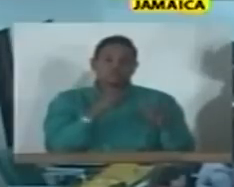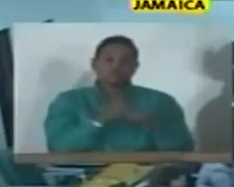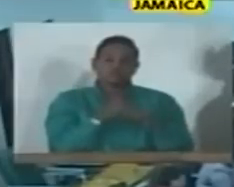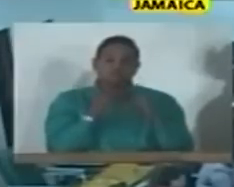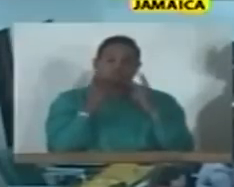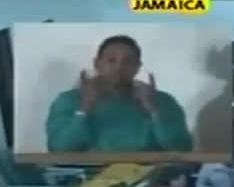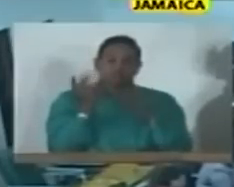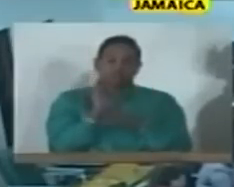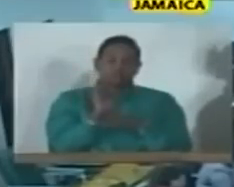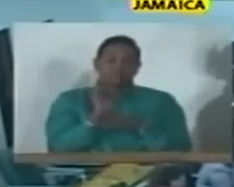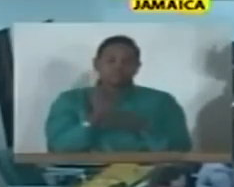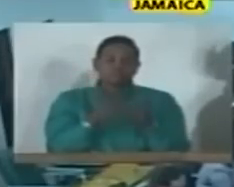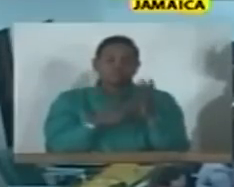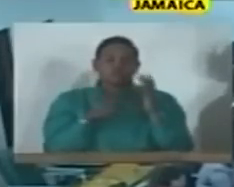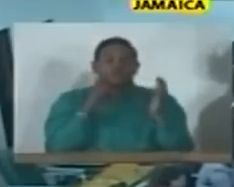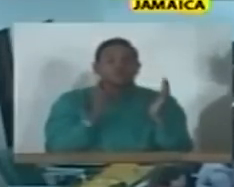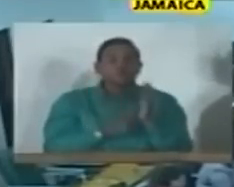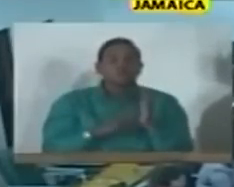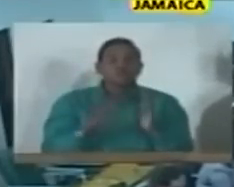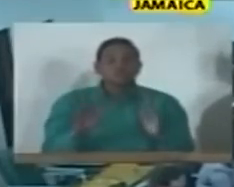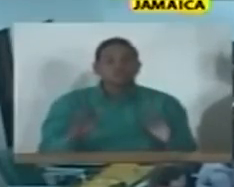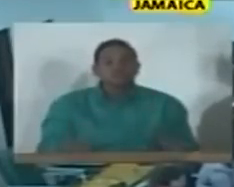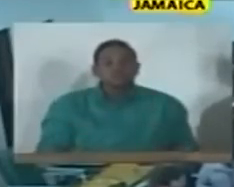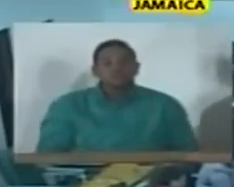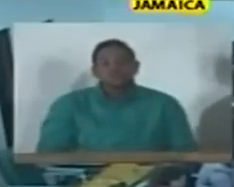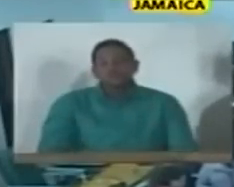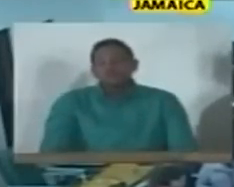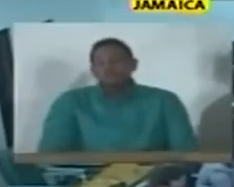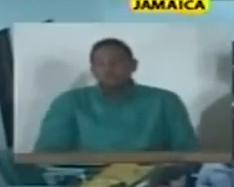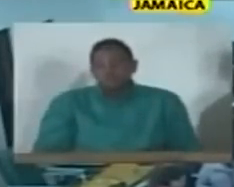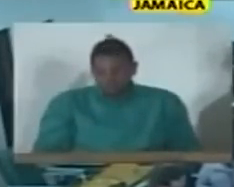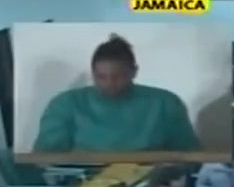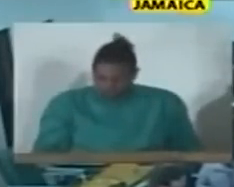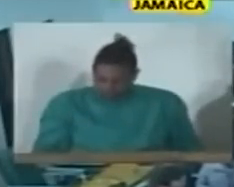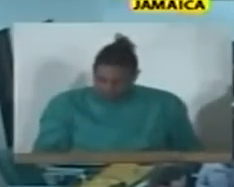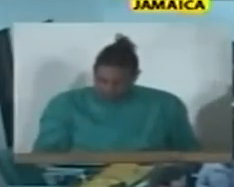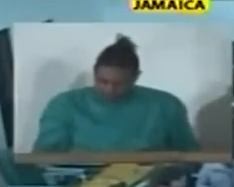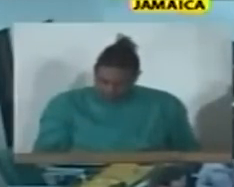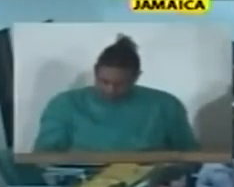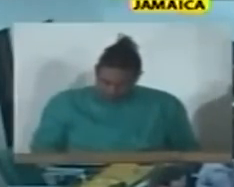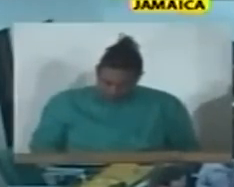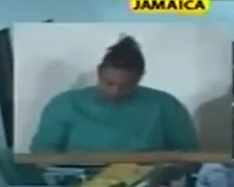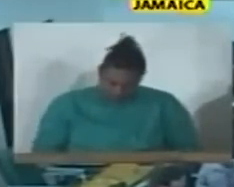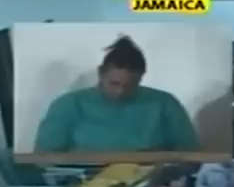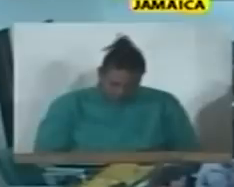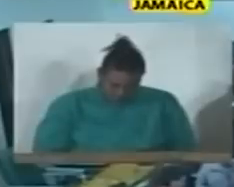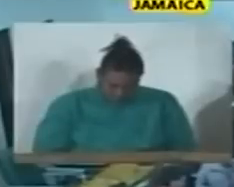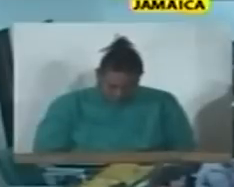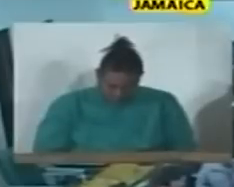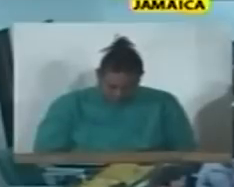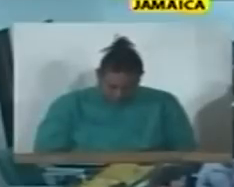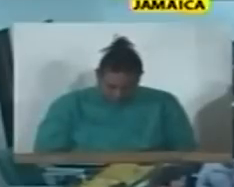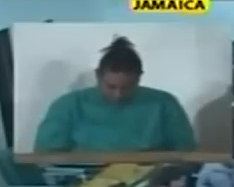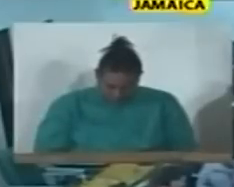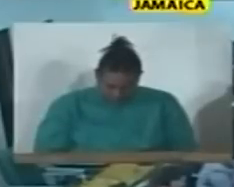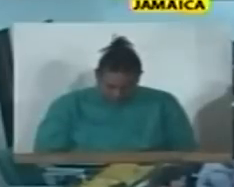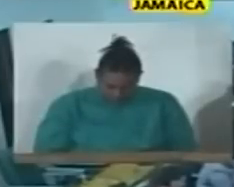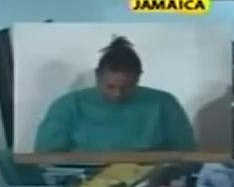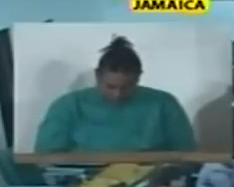I was just trying to get an indication from the minister if he's ready with the answers.